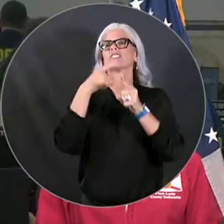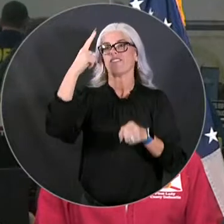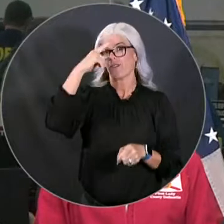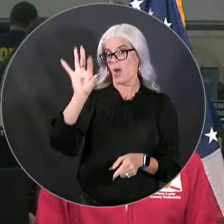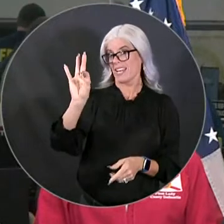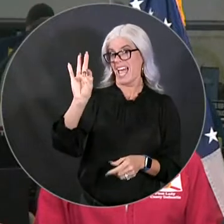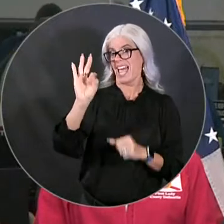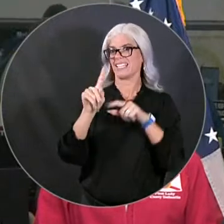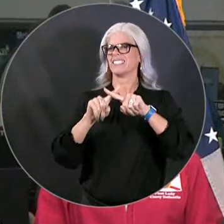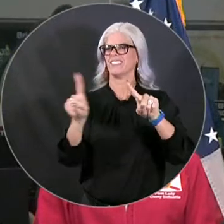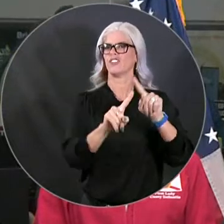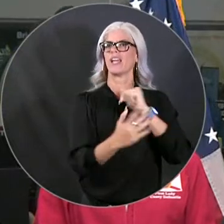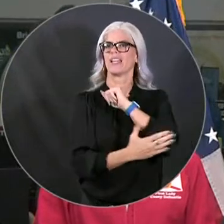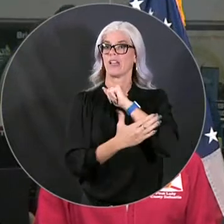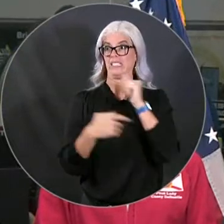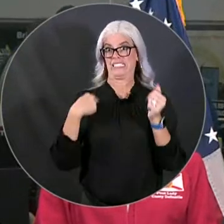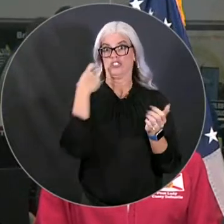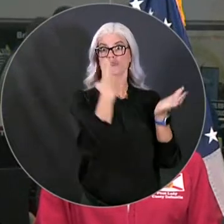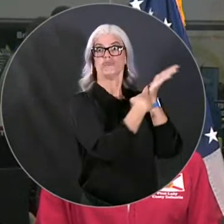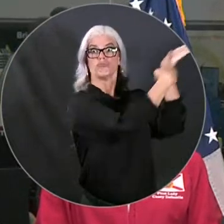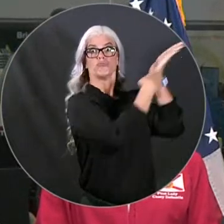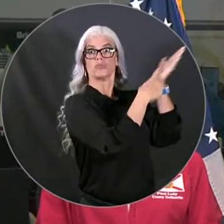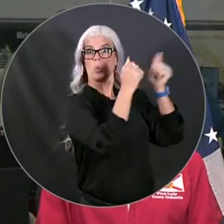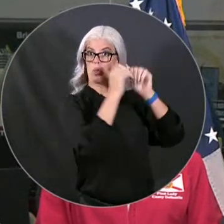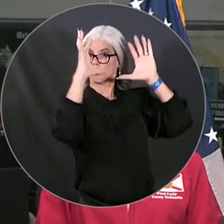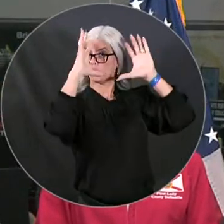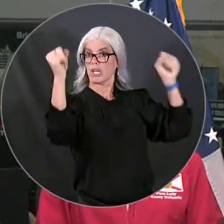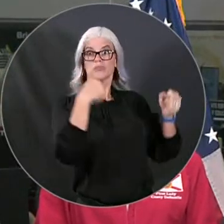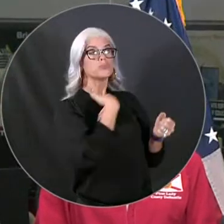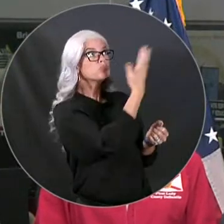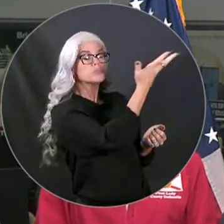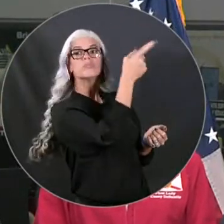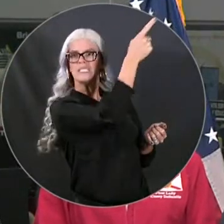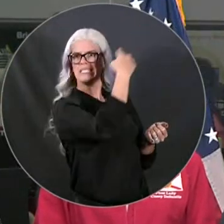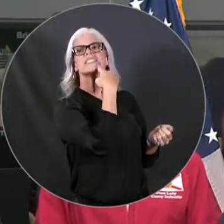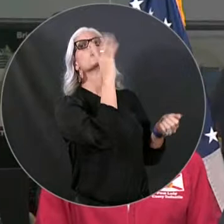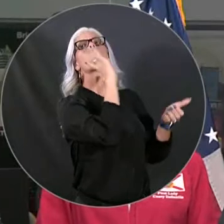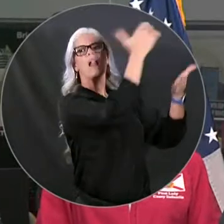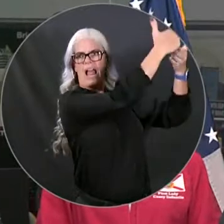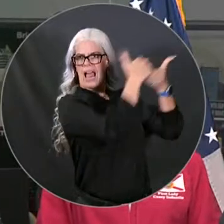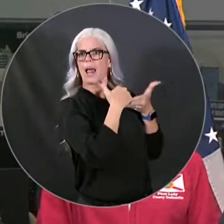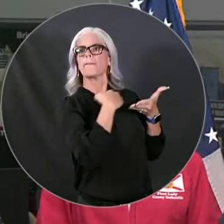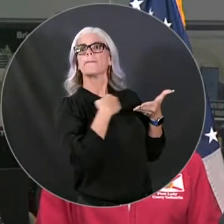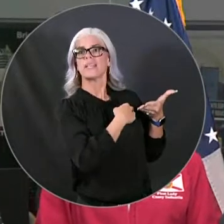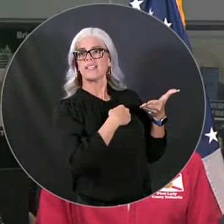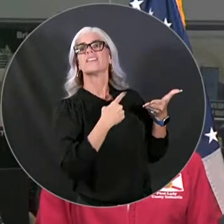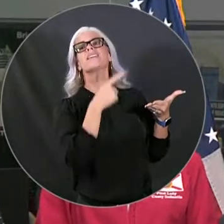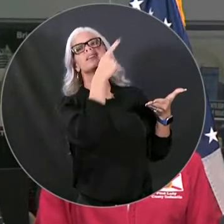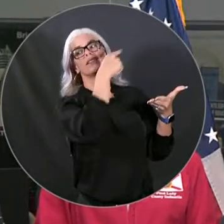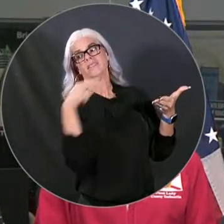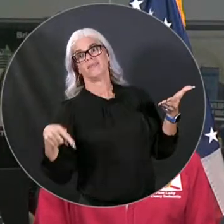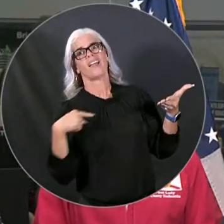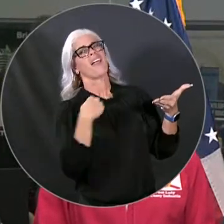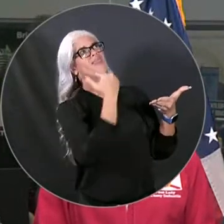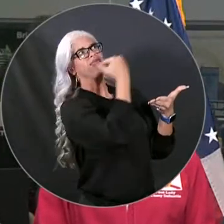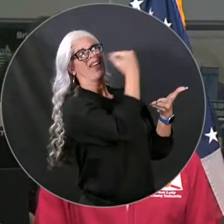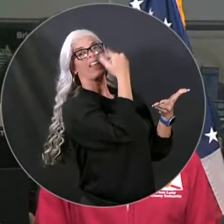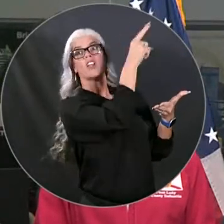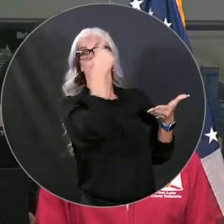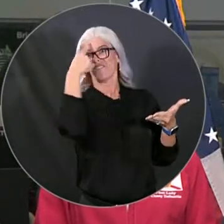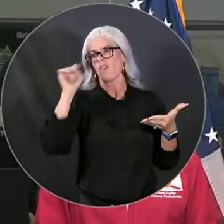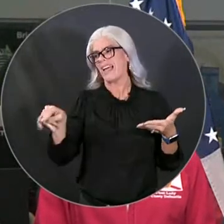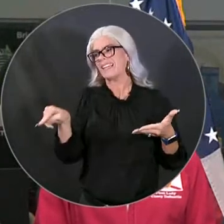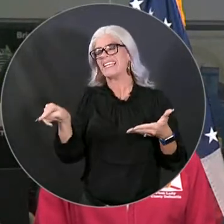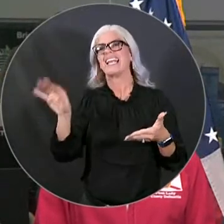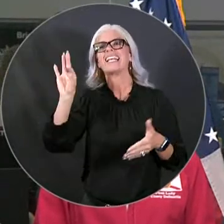morning. He offered support. I told him thanks for this, but because the storm has moved inland and caused a lot of potential damage